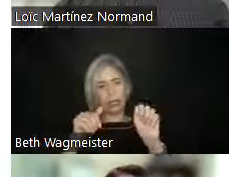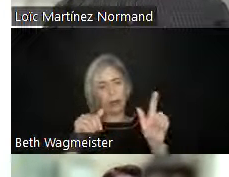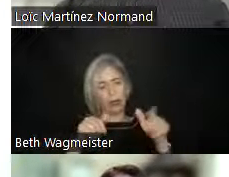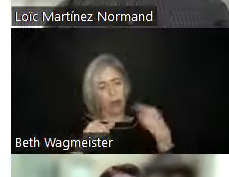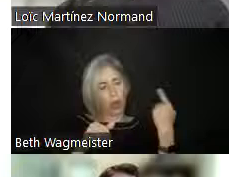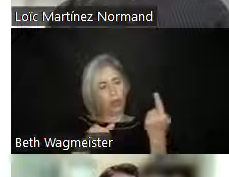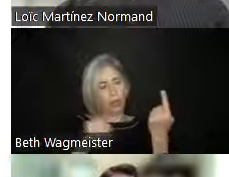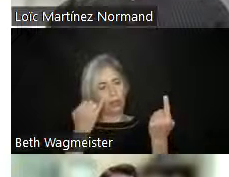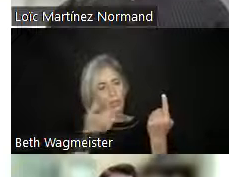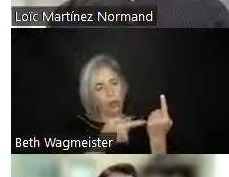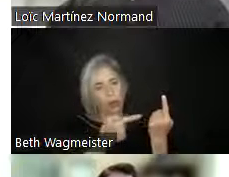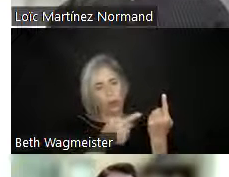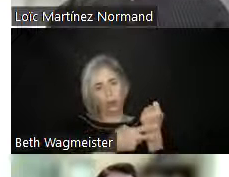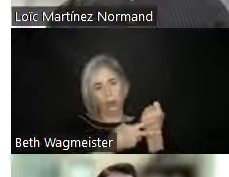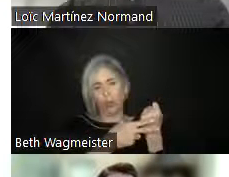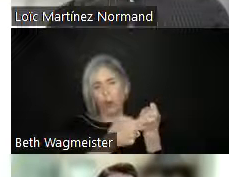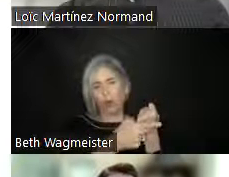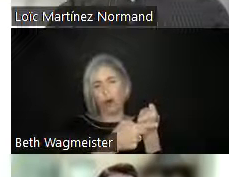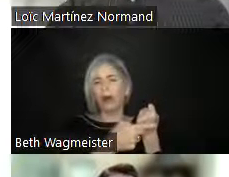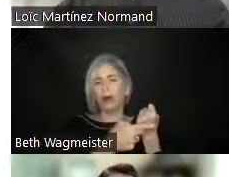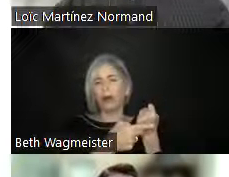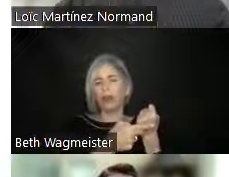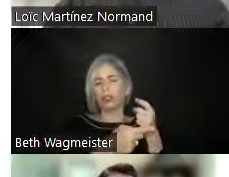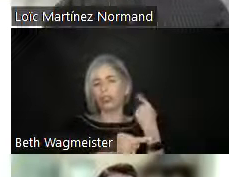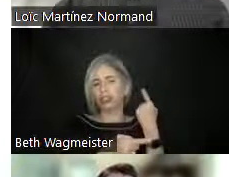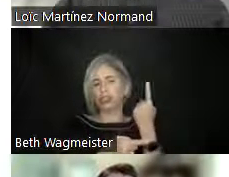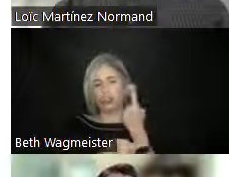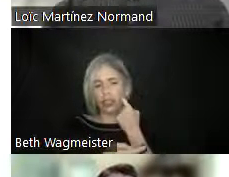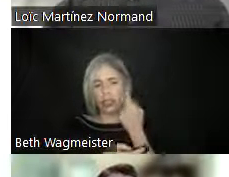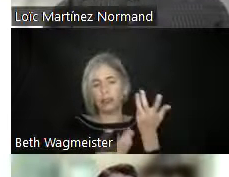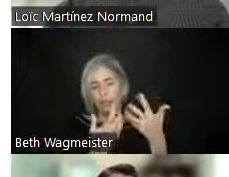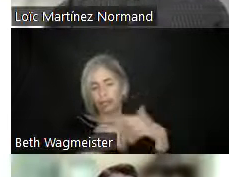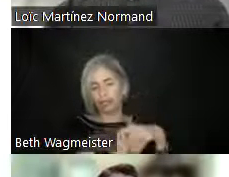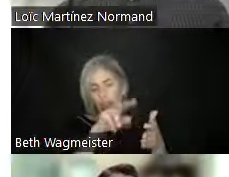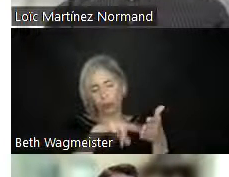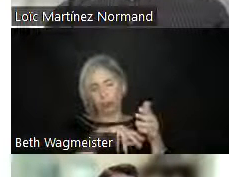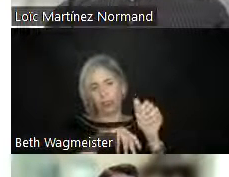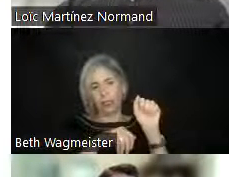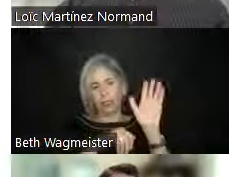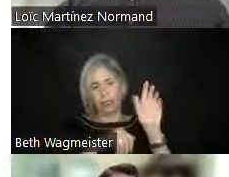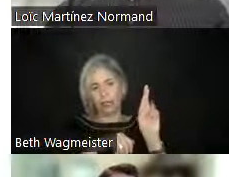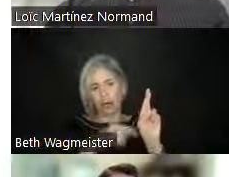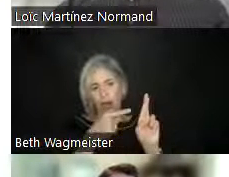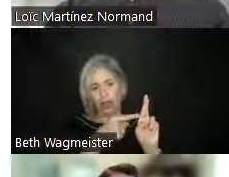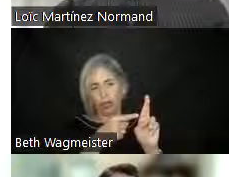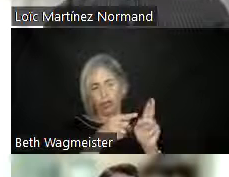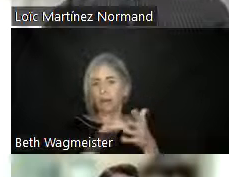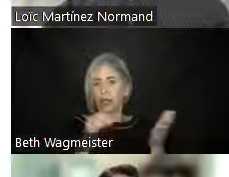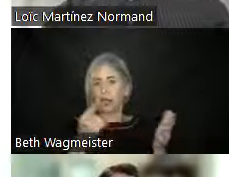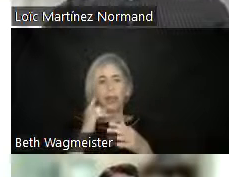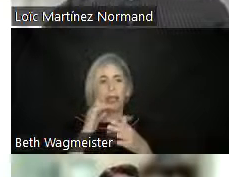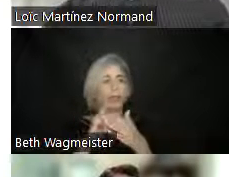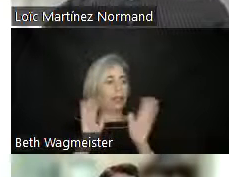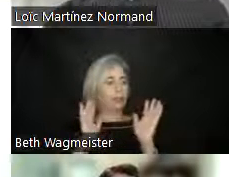able to store just the machine readable ACR. And with that, I think